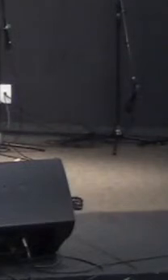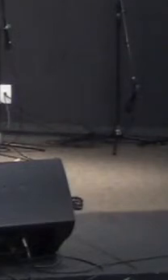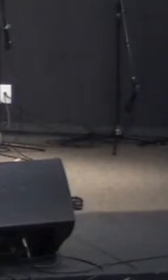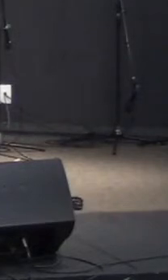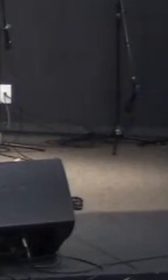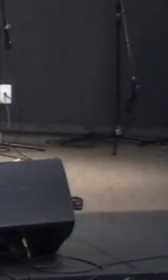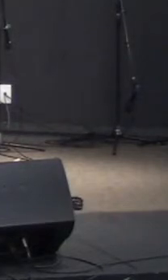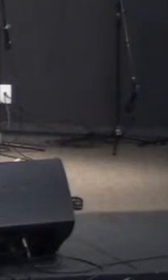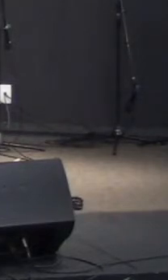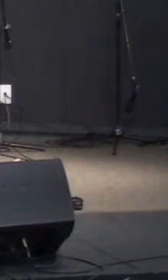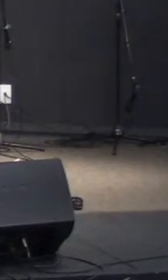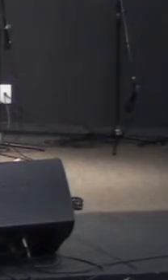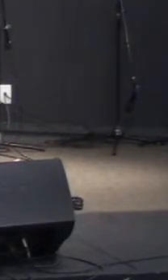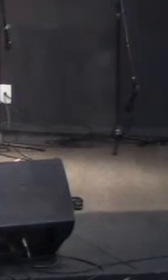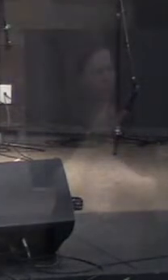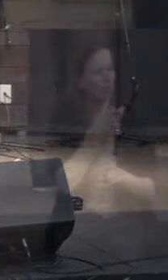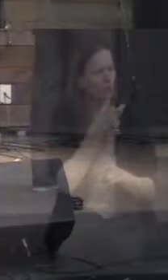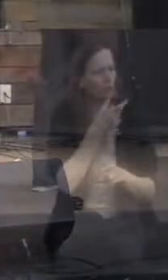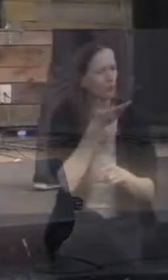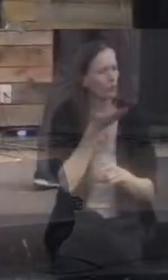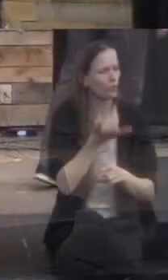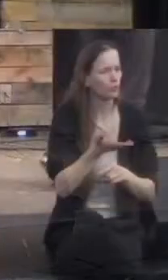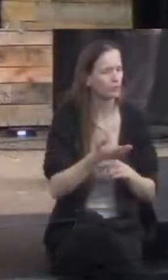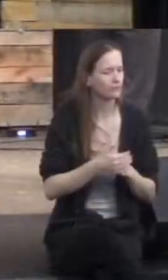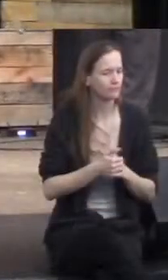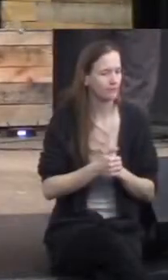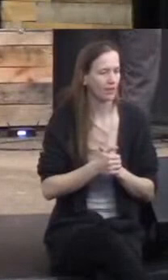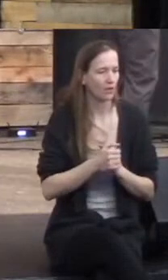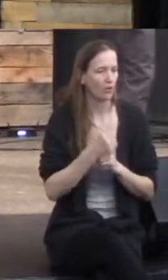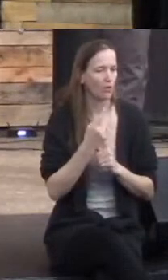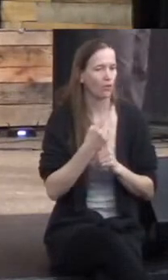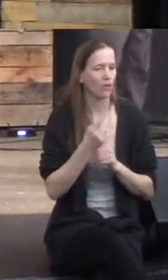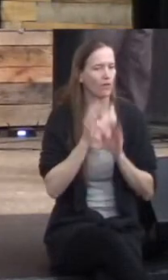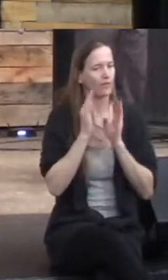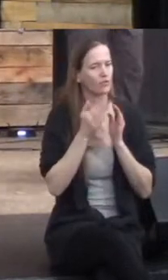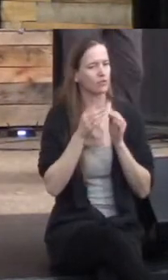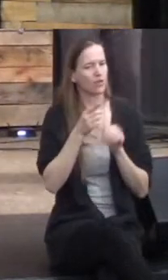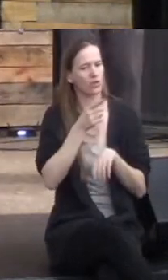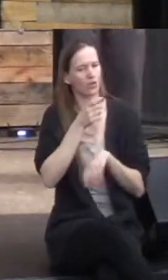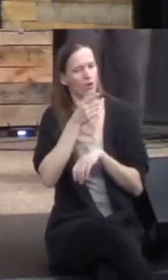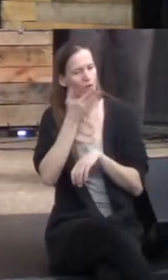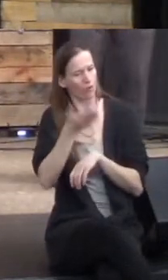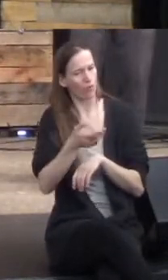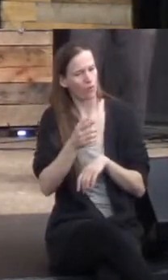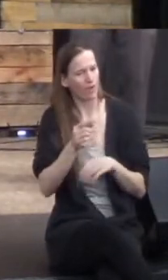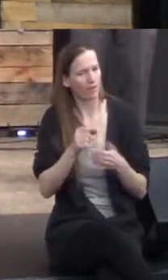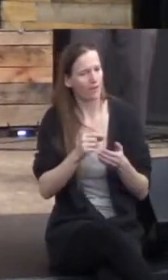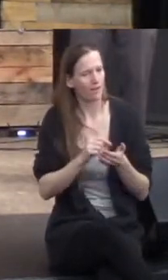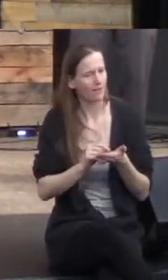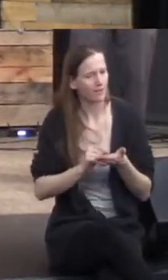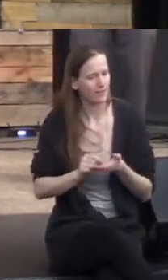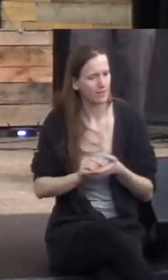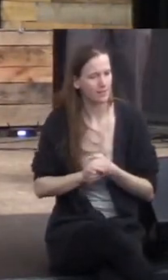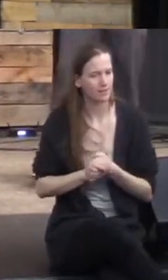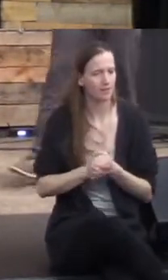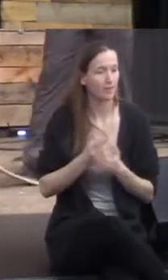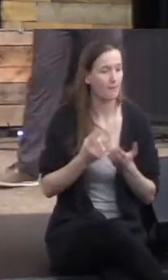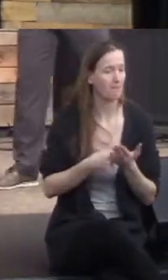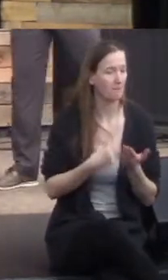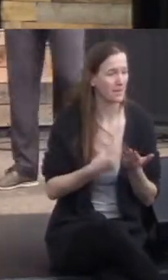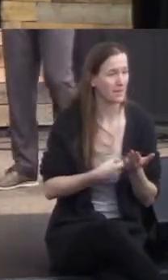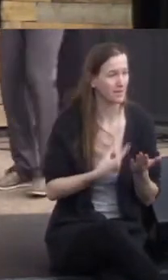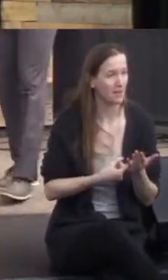turn the lens on the who of the text. But I think there's some moments where the who is supposed to be aimed at